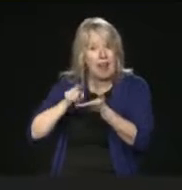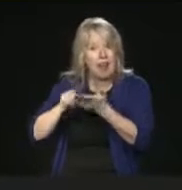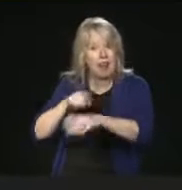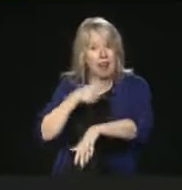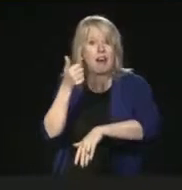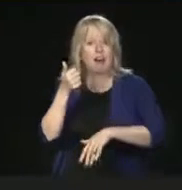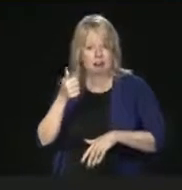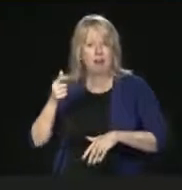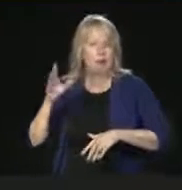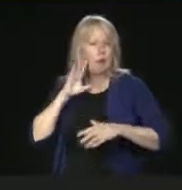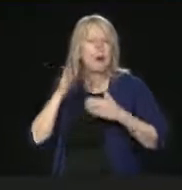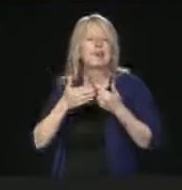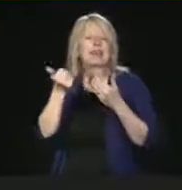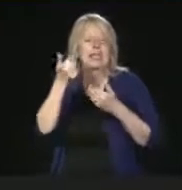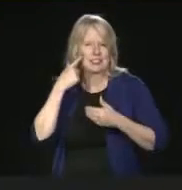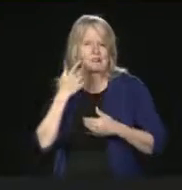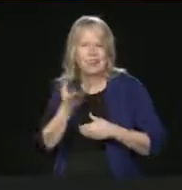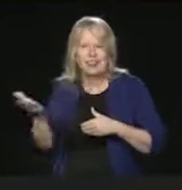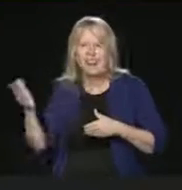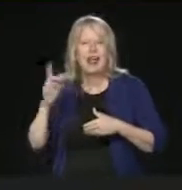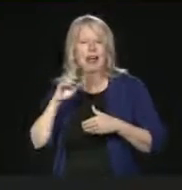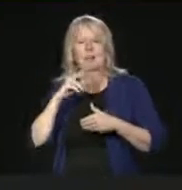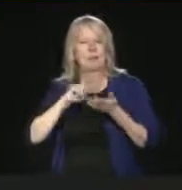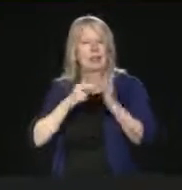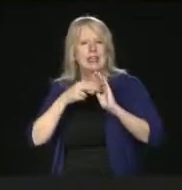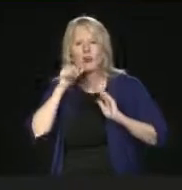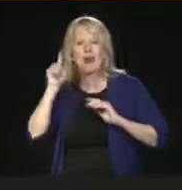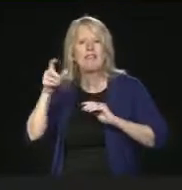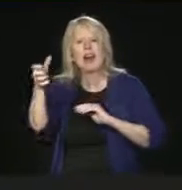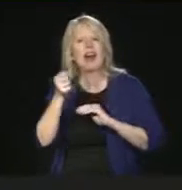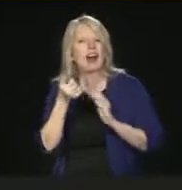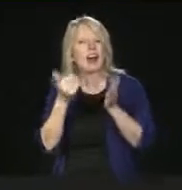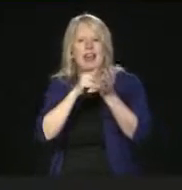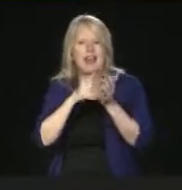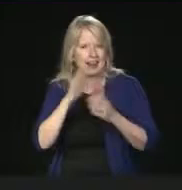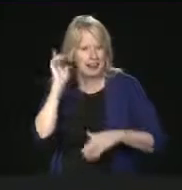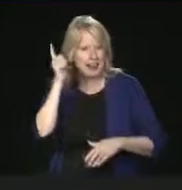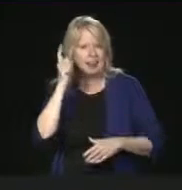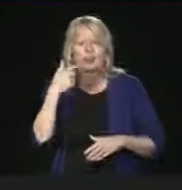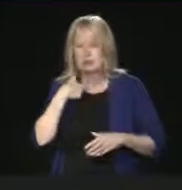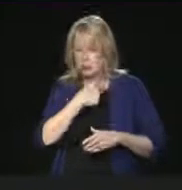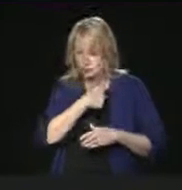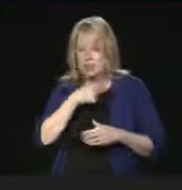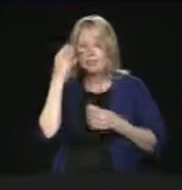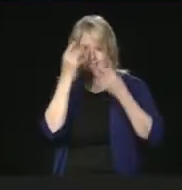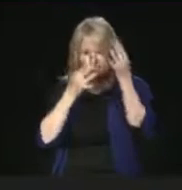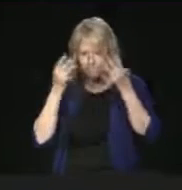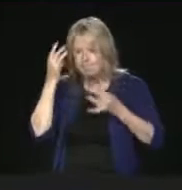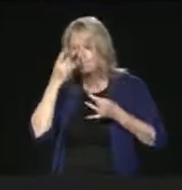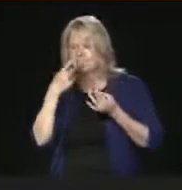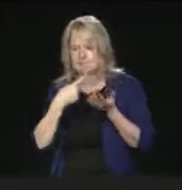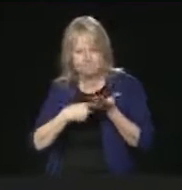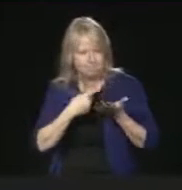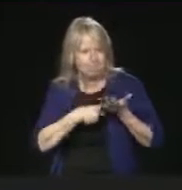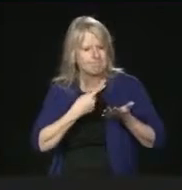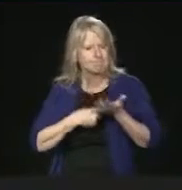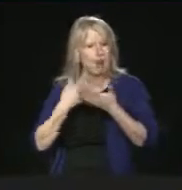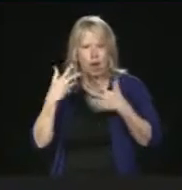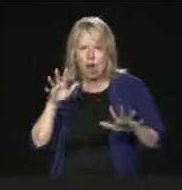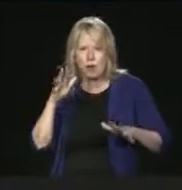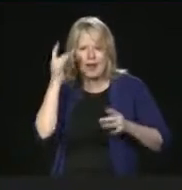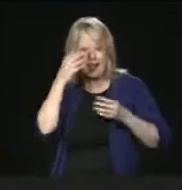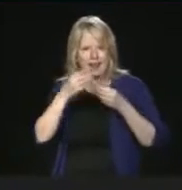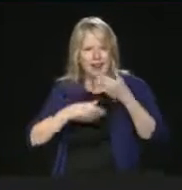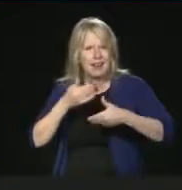it easier and not have to rehire later. And that is certainly something that we are looking at. It's something we've taken steps already towards with the